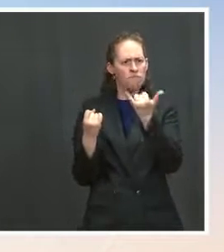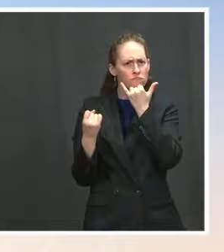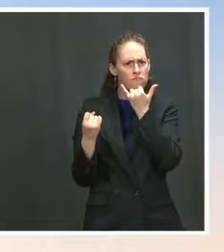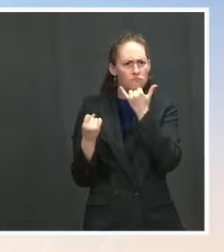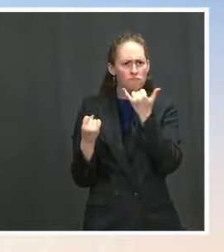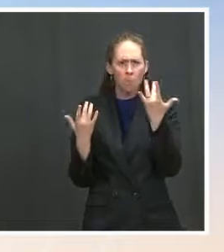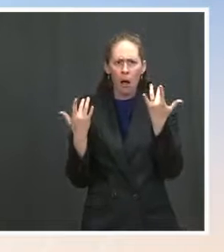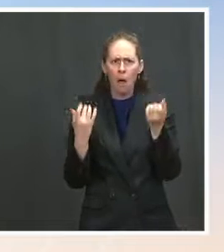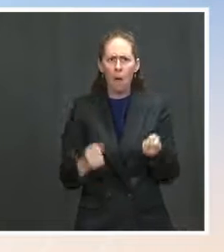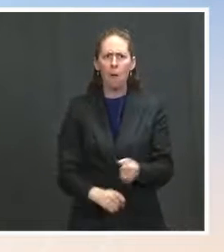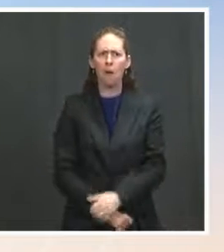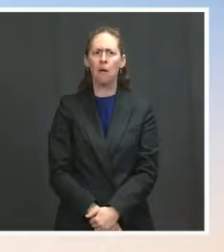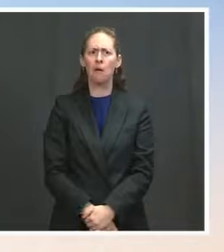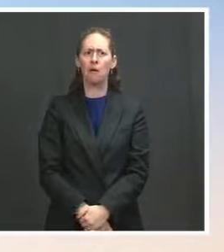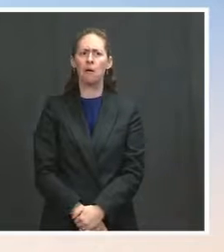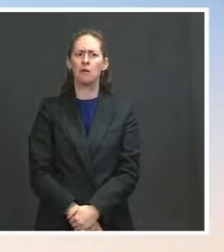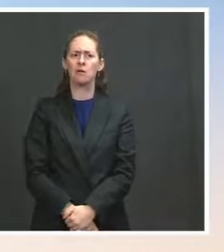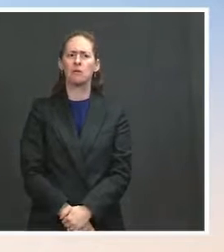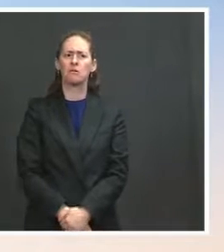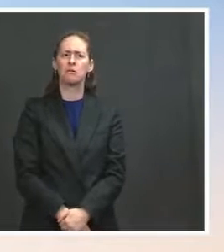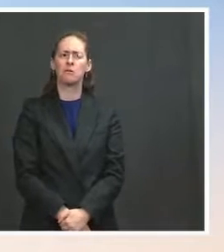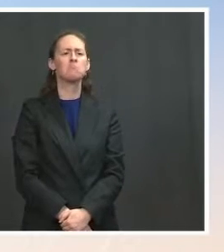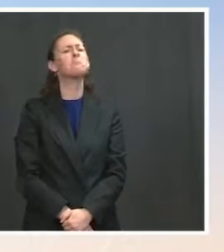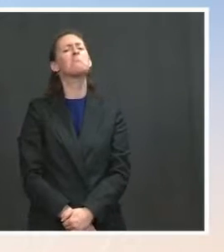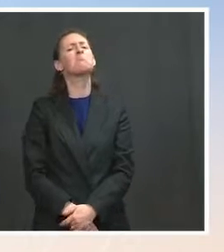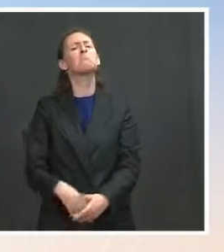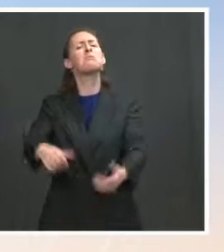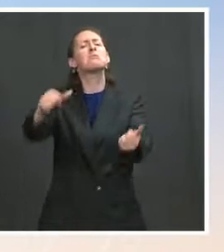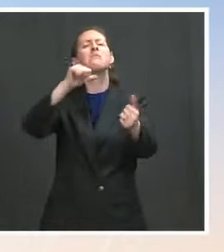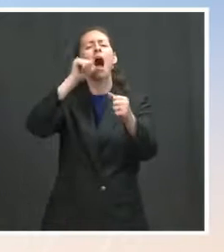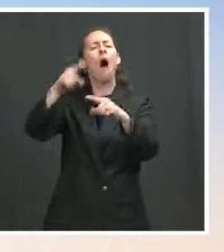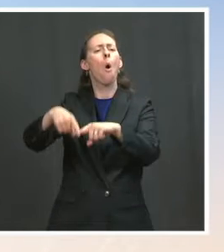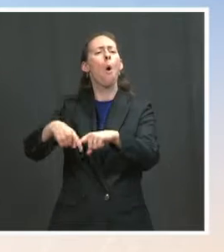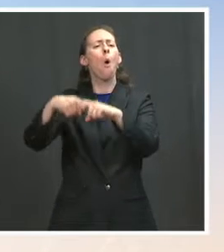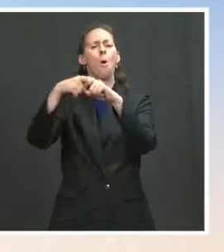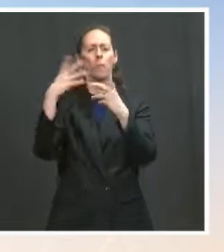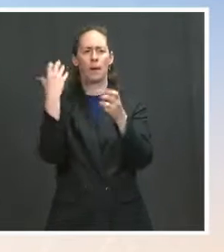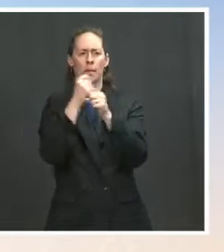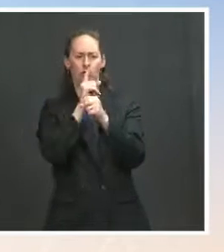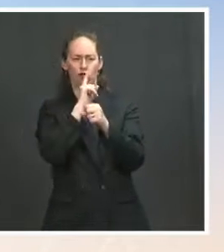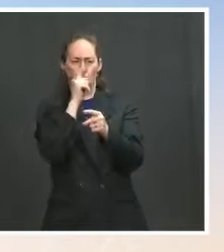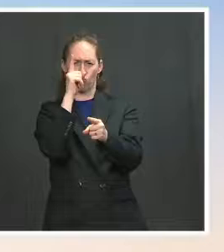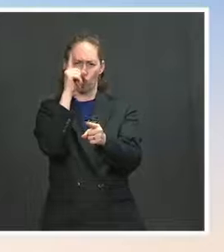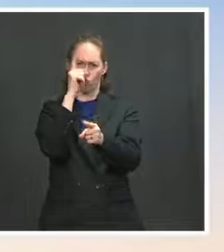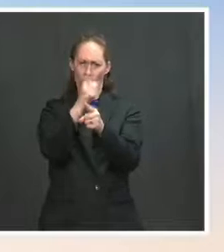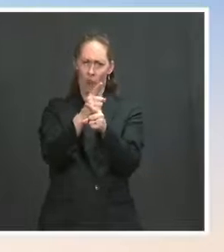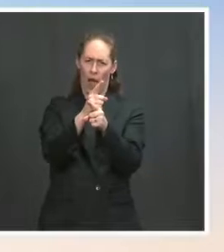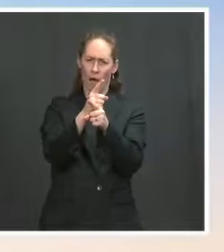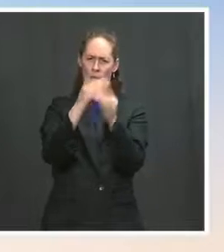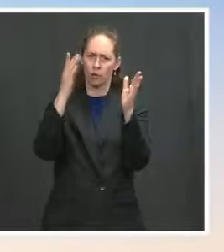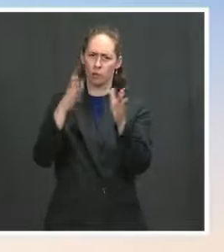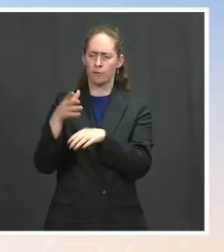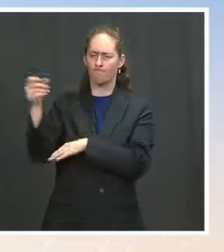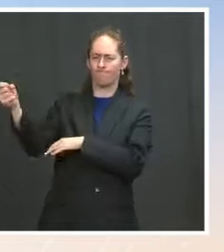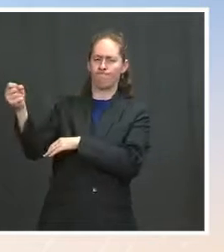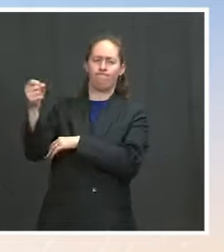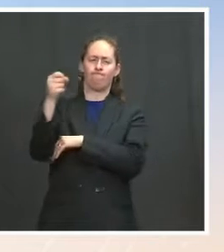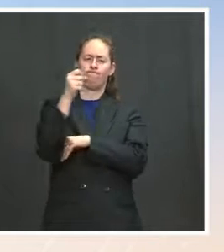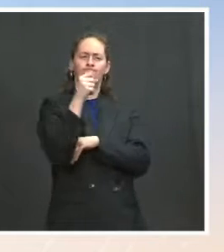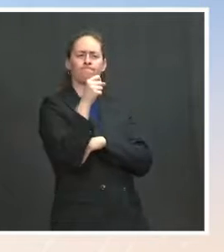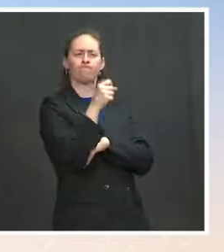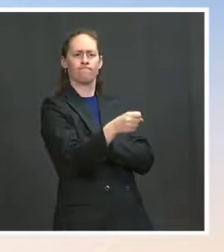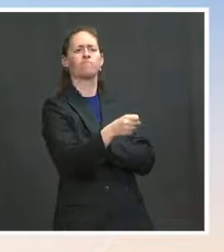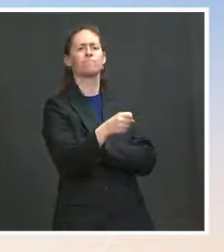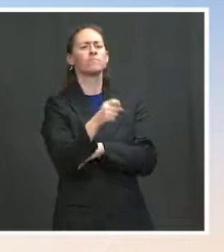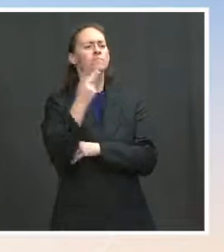particular holdup, and certainly he wants to select and nominate the right people for each of these important positions. We can check and see if there's any update on the